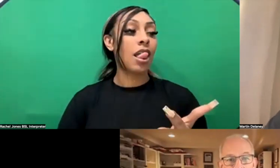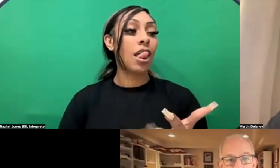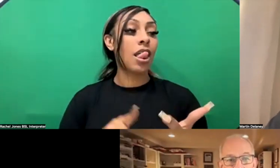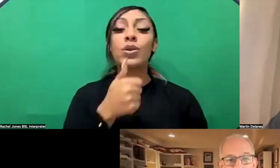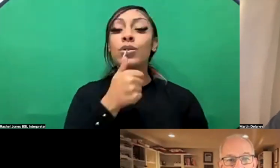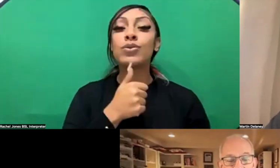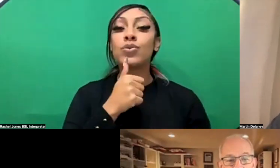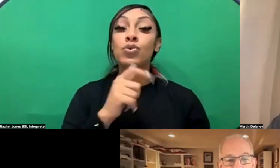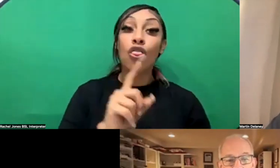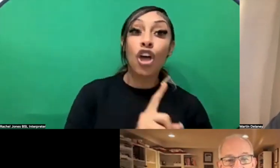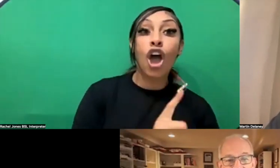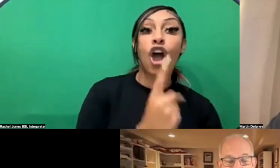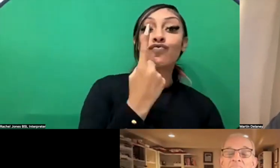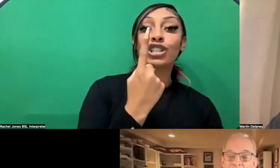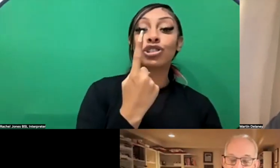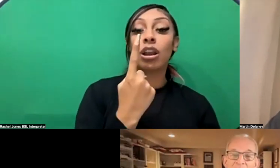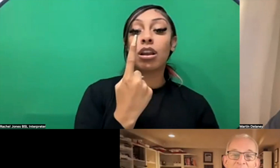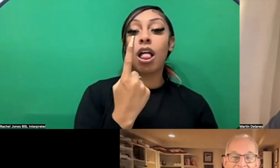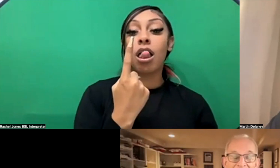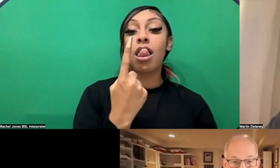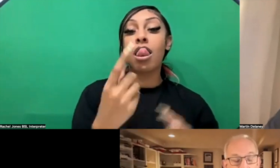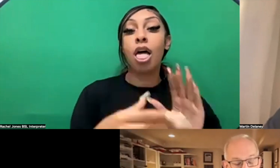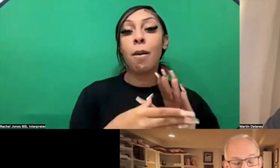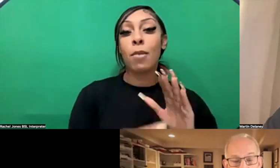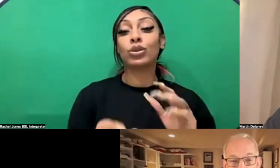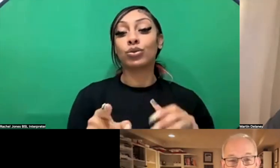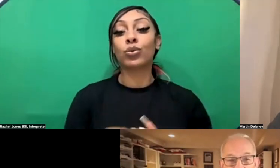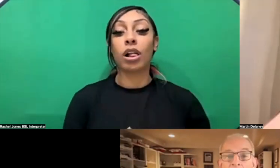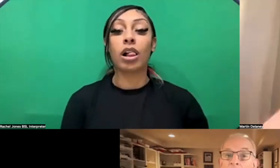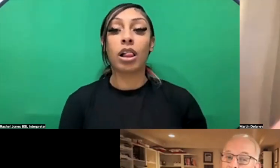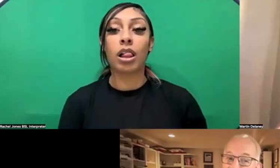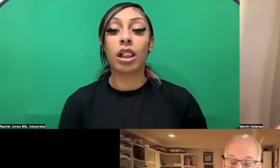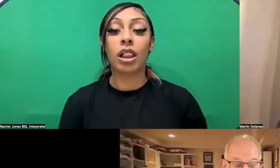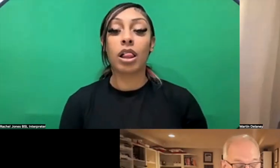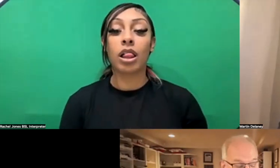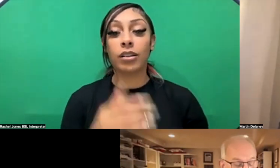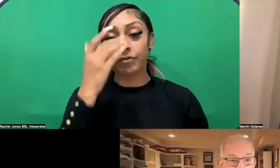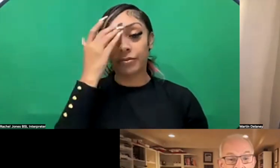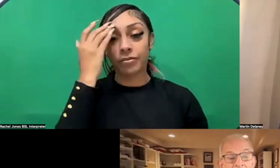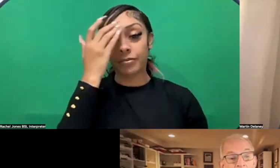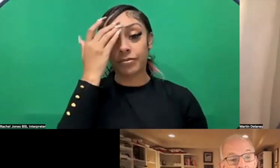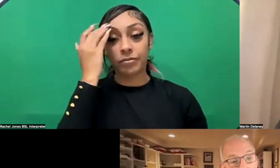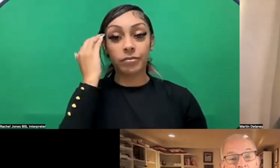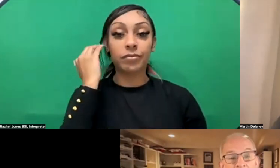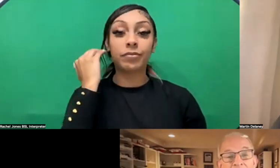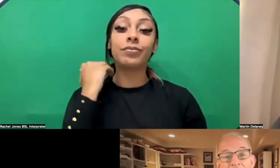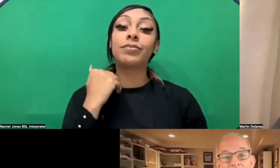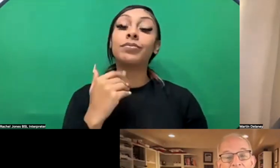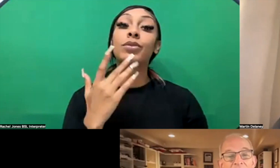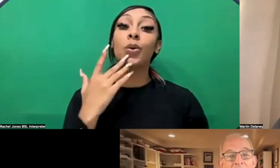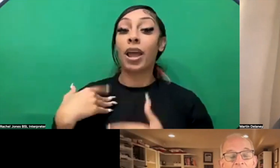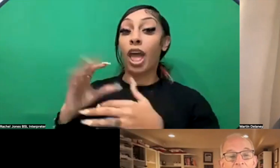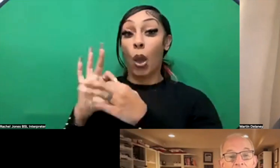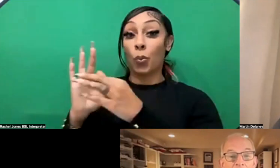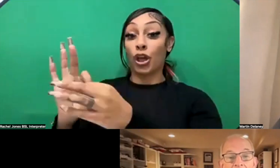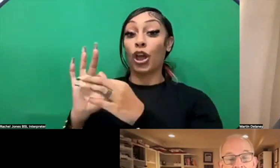modular techniques on one of his albums, and that's on our, what can you remember? One thing I say about that is when I worked with Leon Russell,